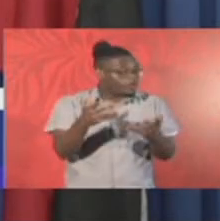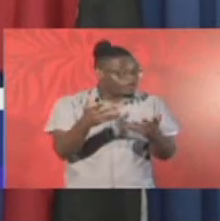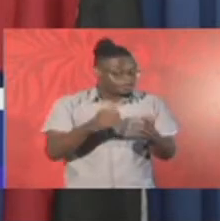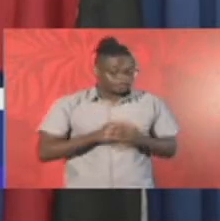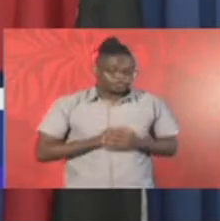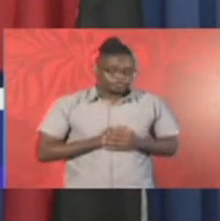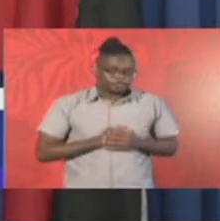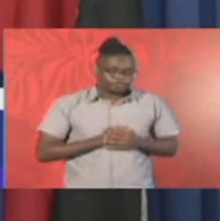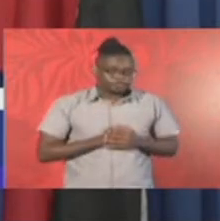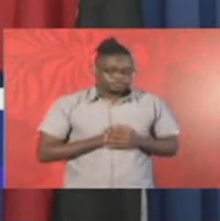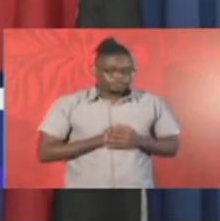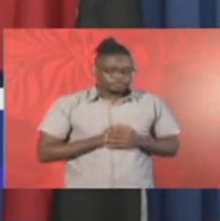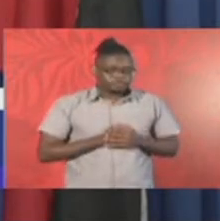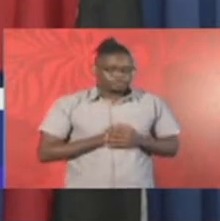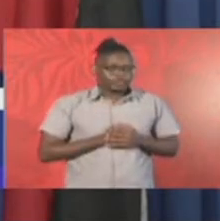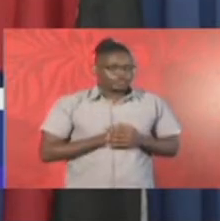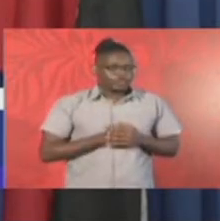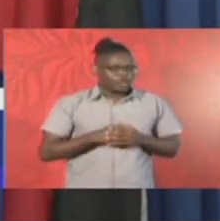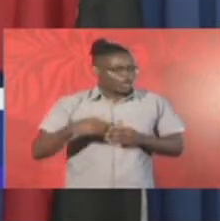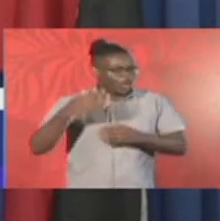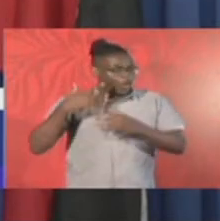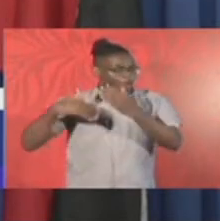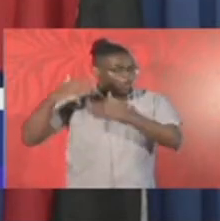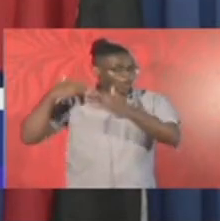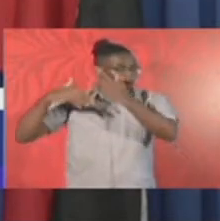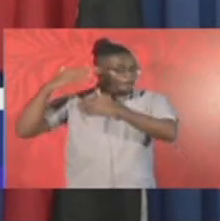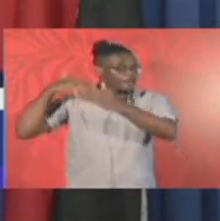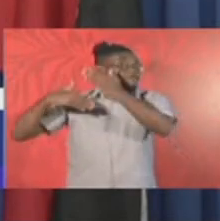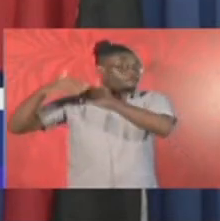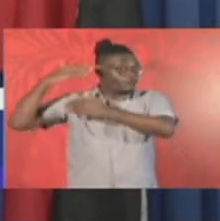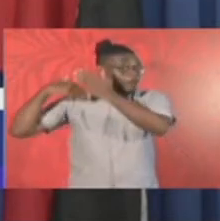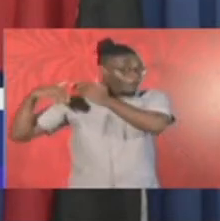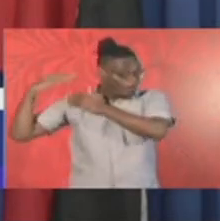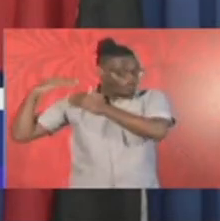updates, press conferences, conversations in